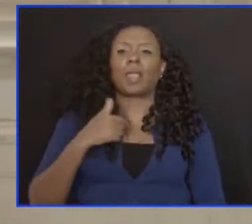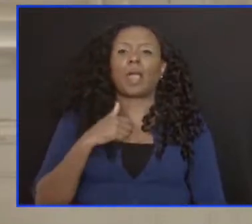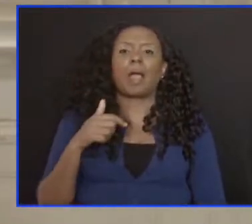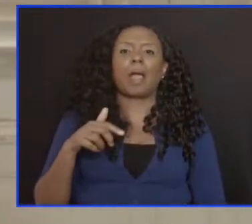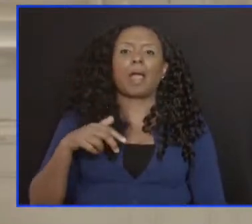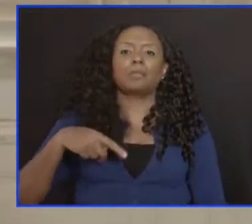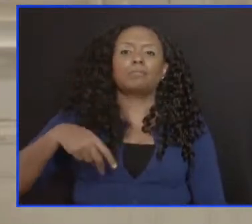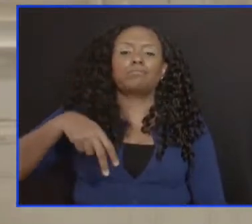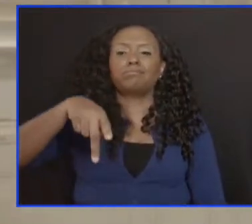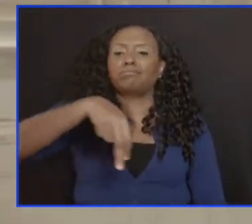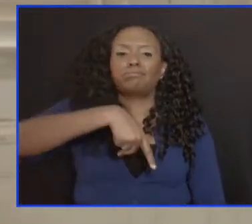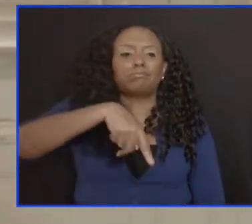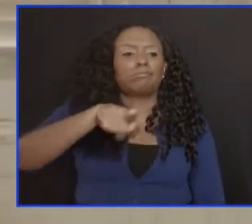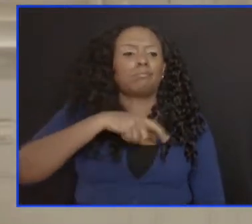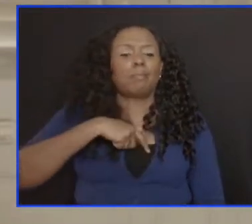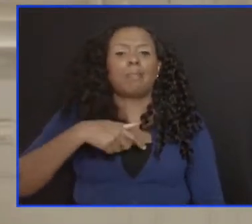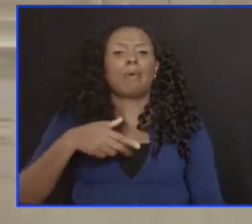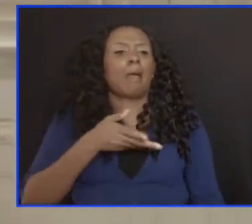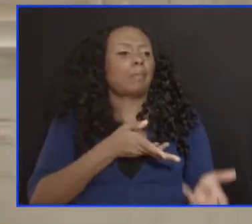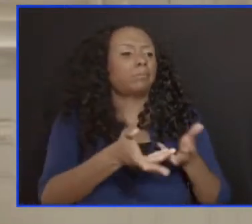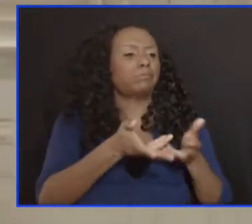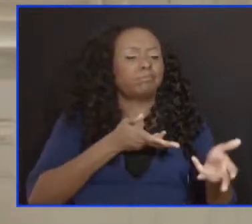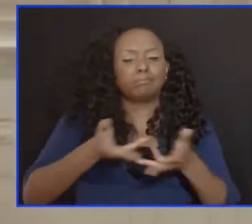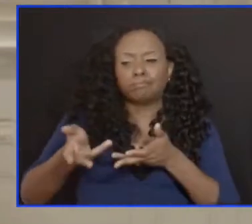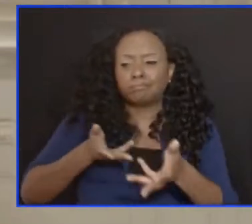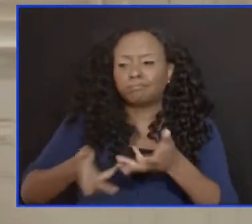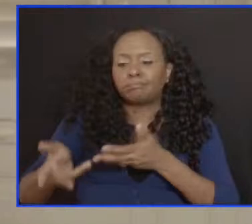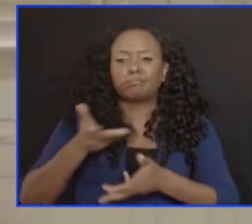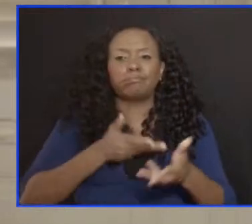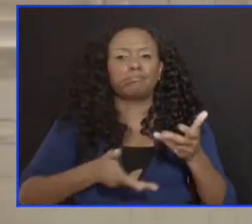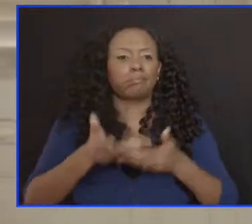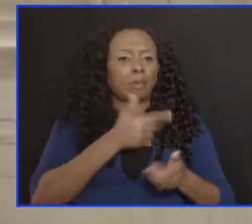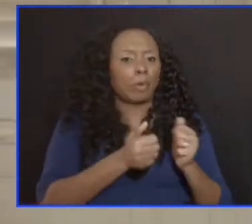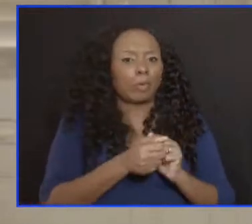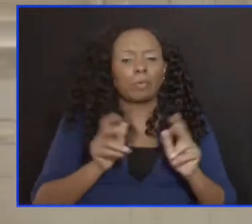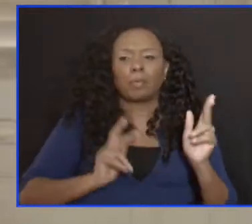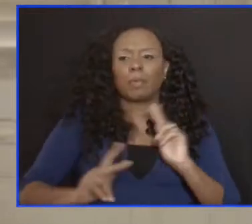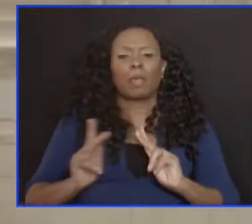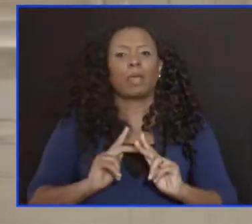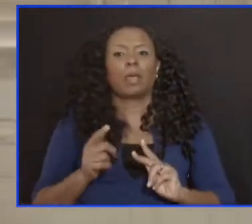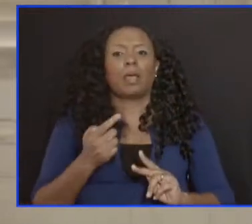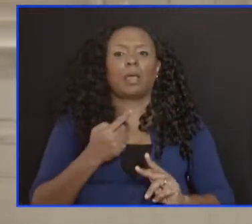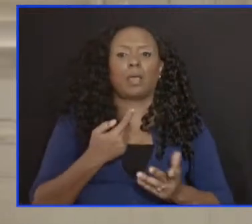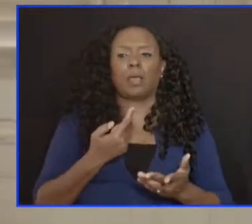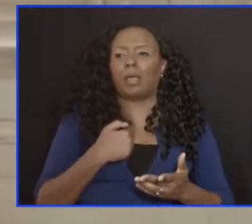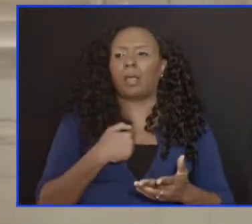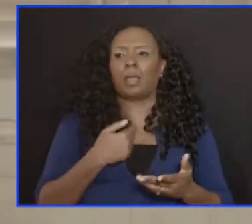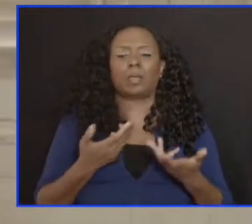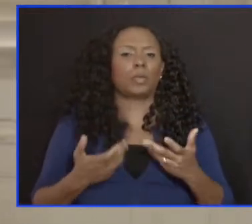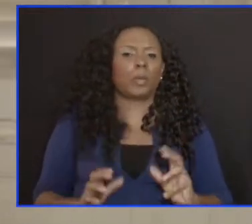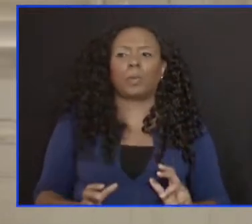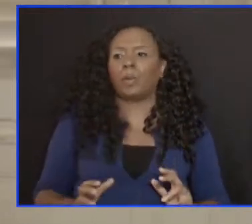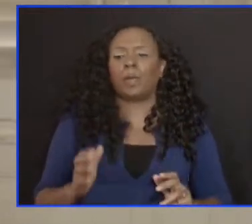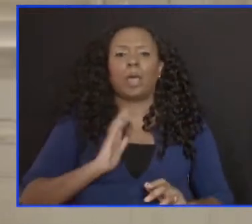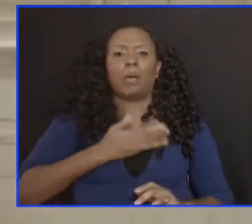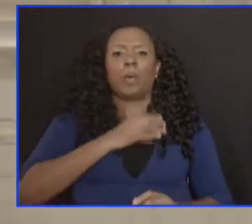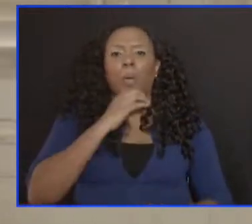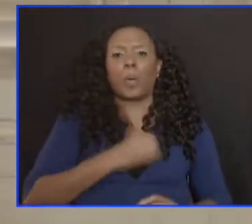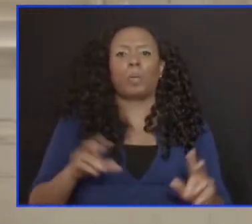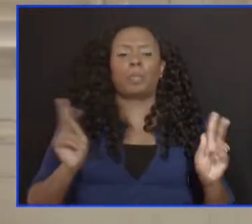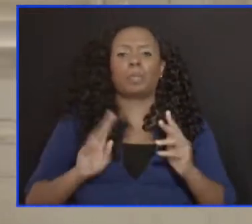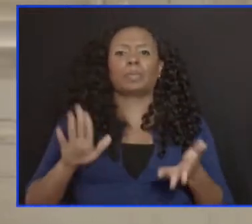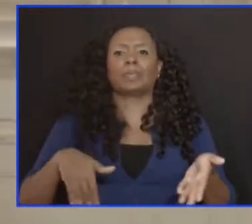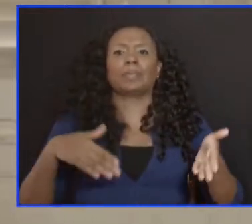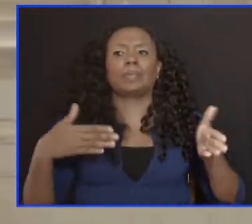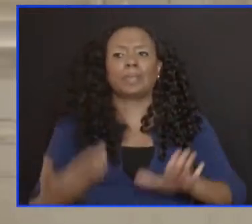think we cannot lose this population of individuals to this, and I'll tell you why. I